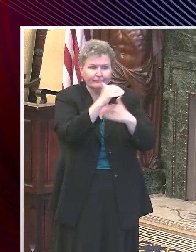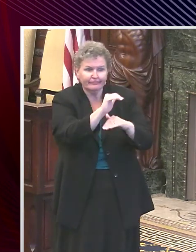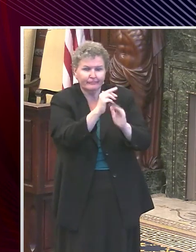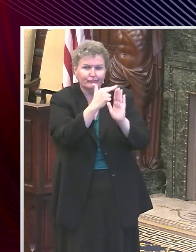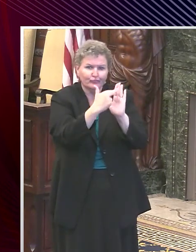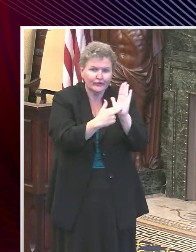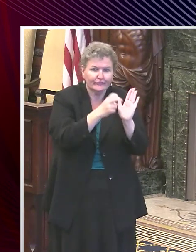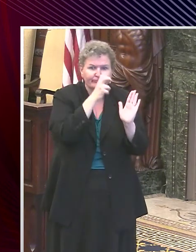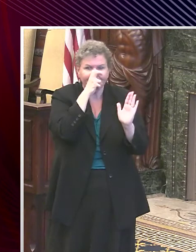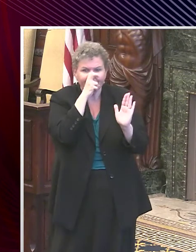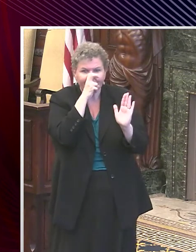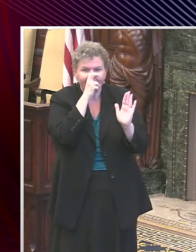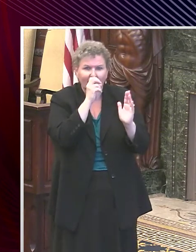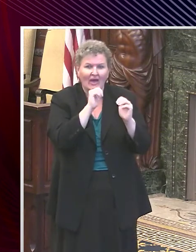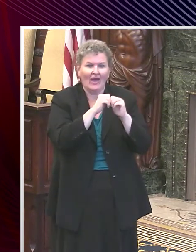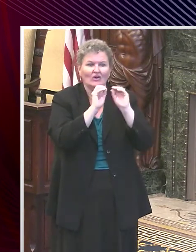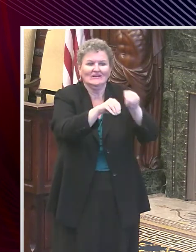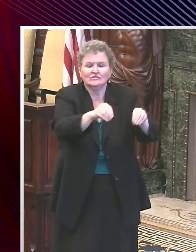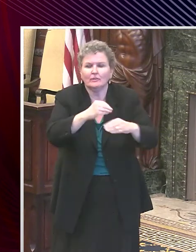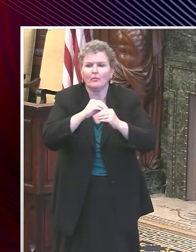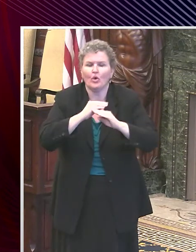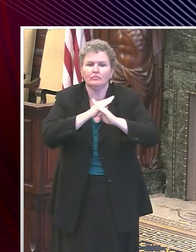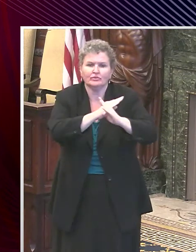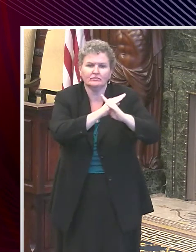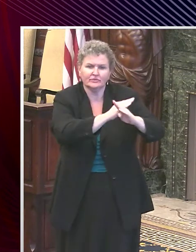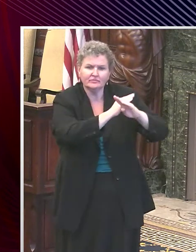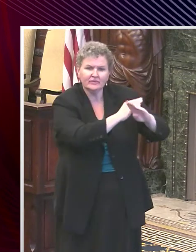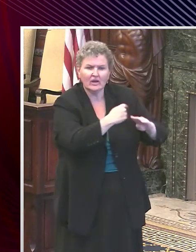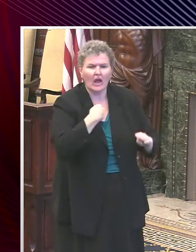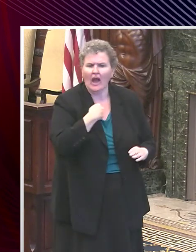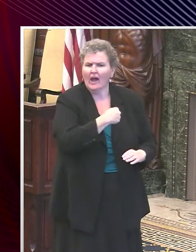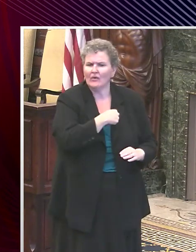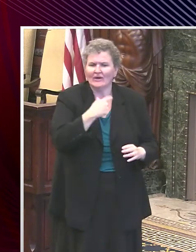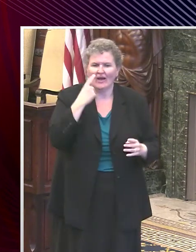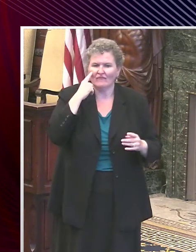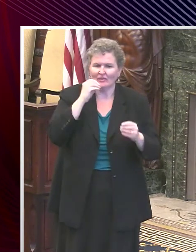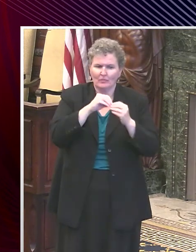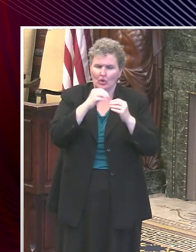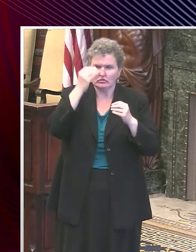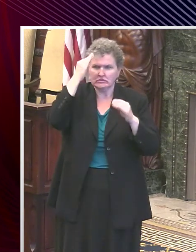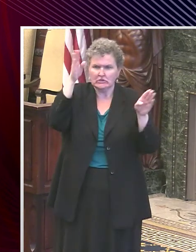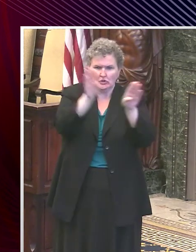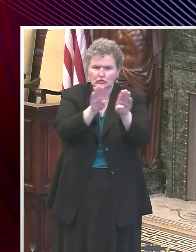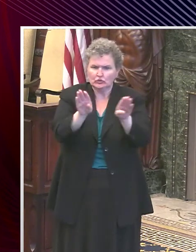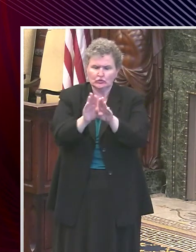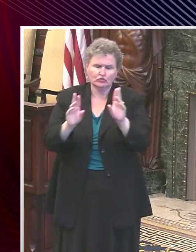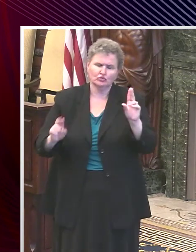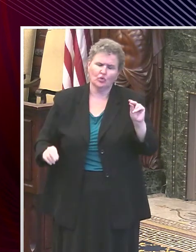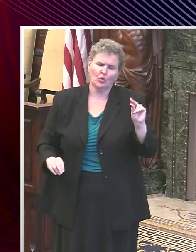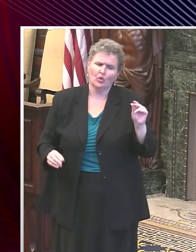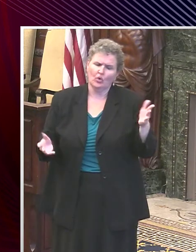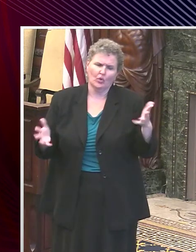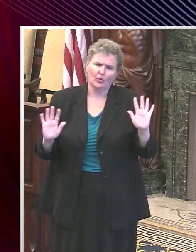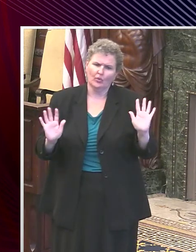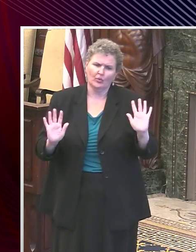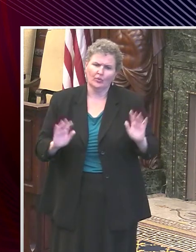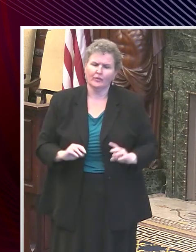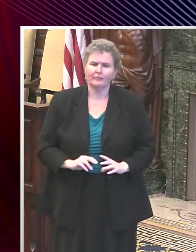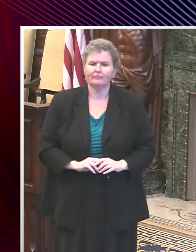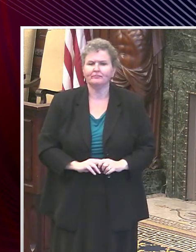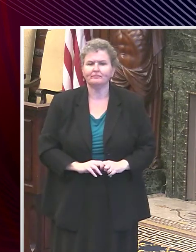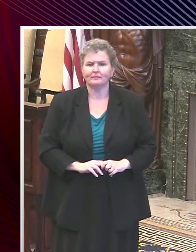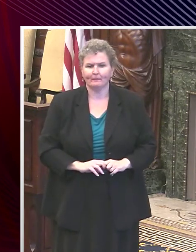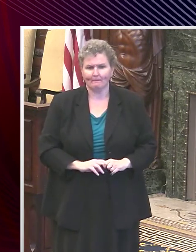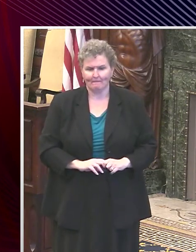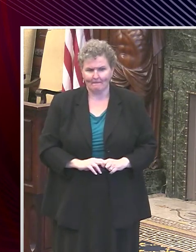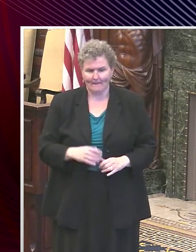that advantage. We're not looking at a broader shutdown right now. No puedo proporcionar esta información respecto al número exacto de casos porque